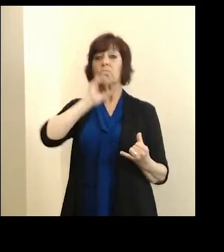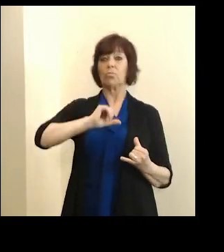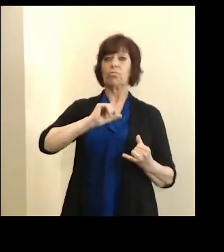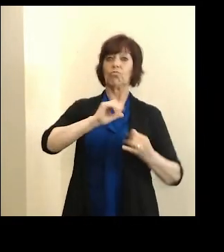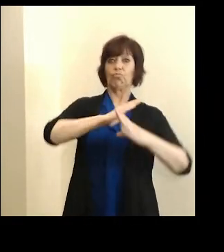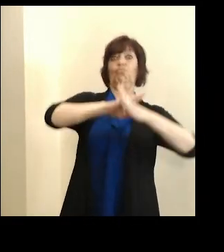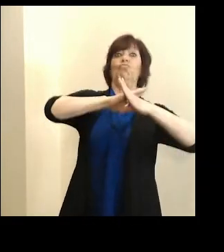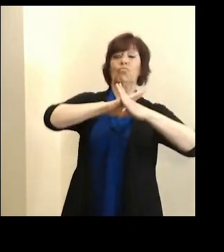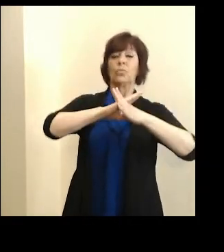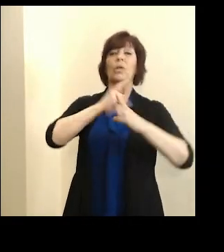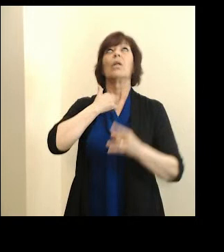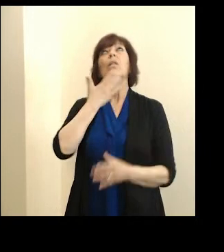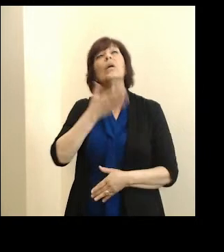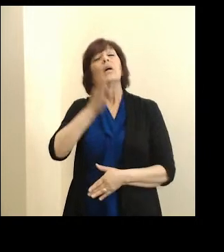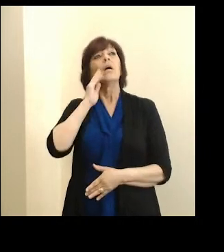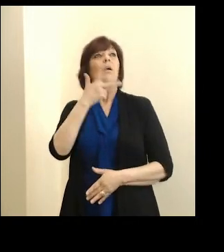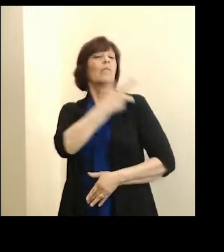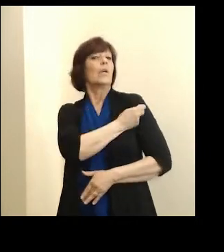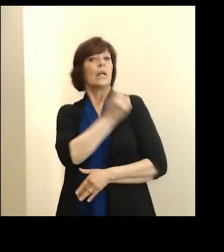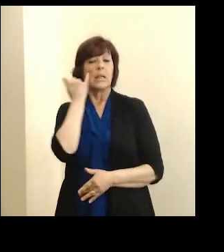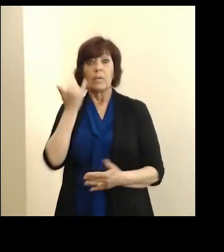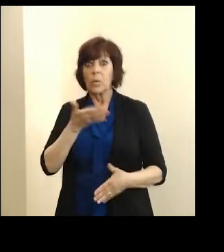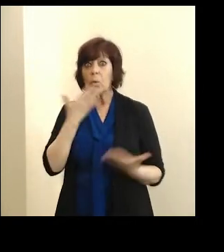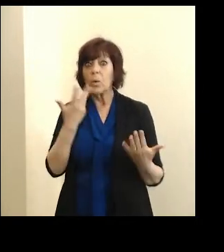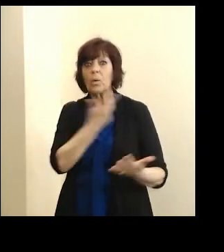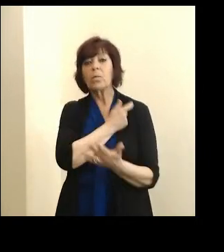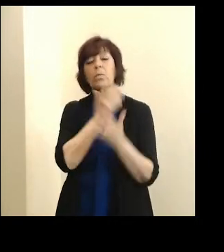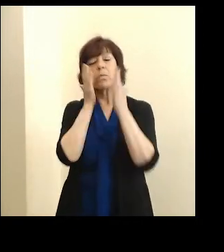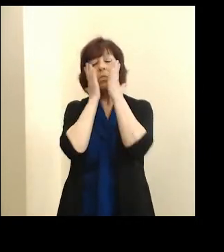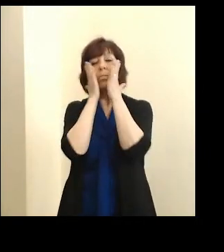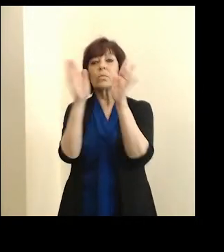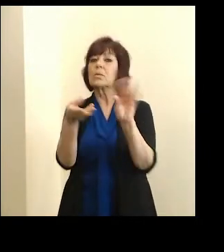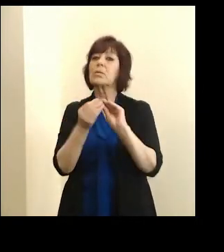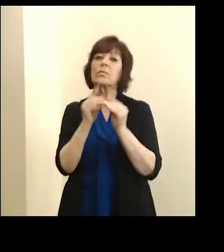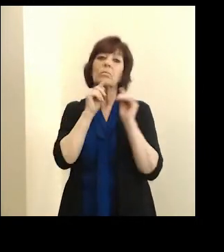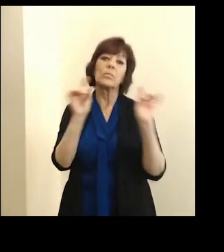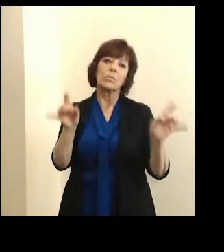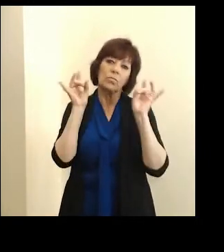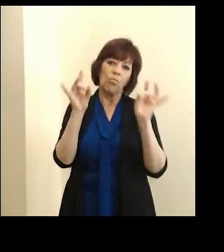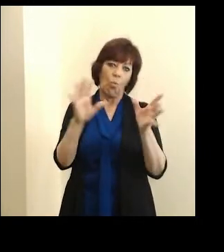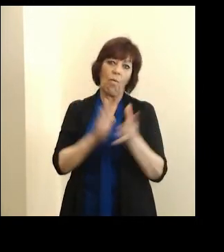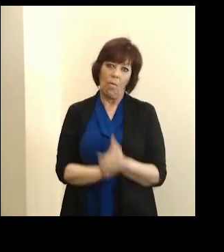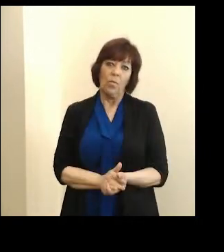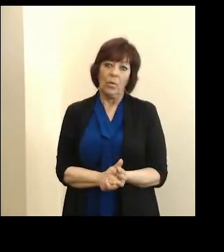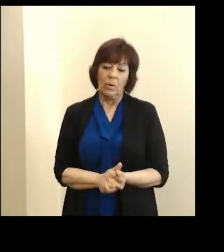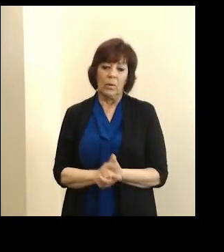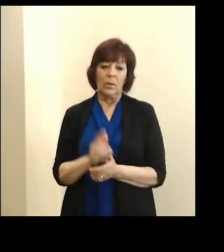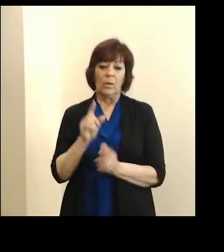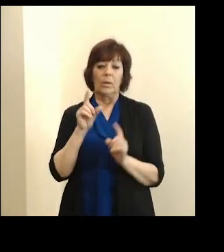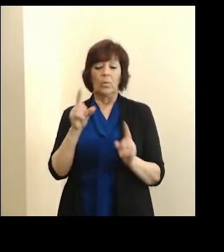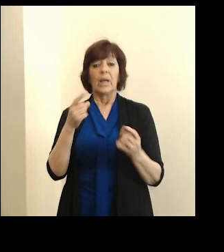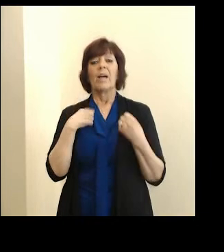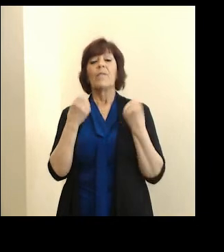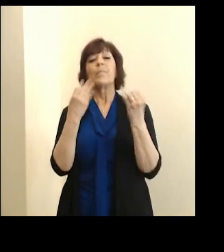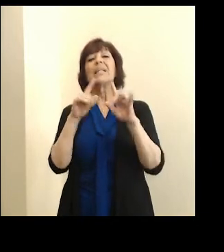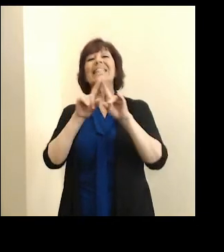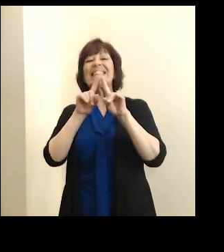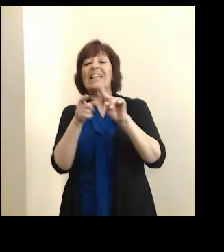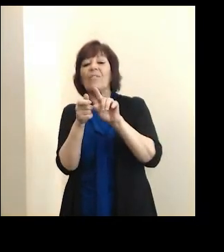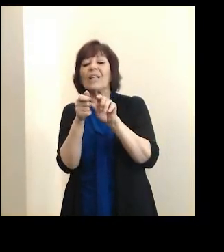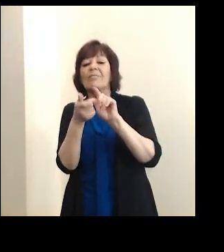the vaccine. If we didn't have the vaccine, I'd hate to know what these numbers are right now, because we do have a number of the variants in our